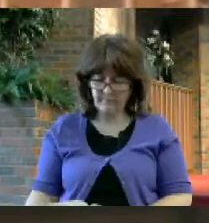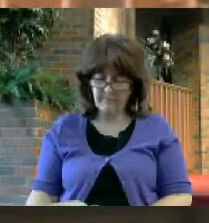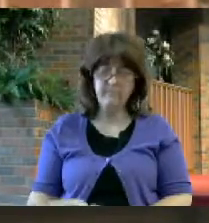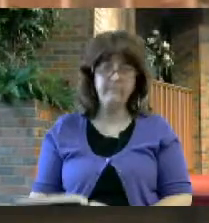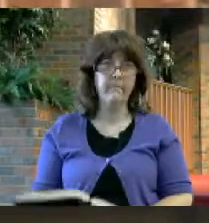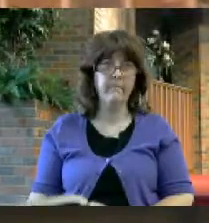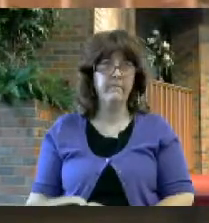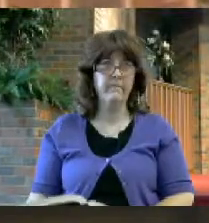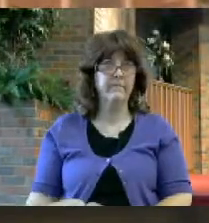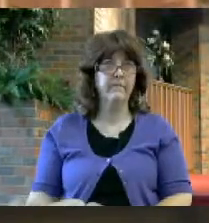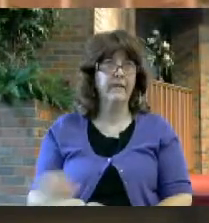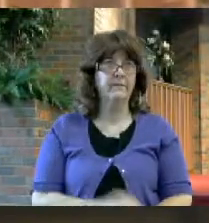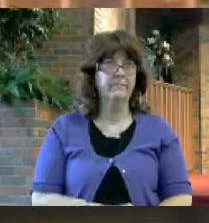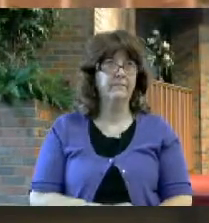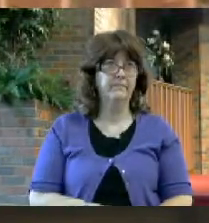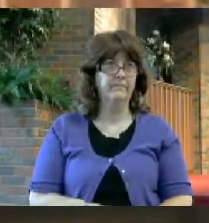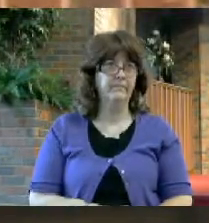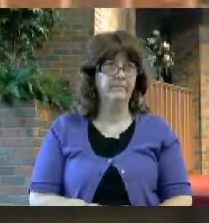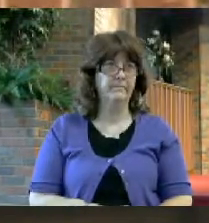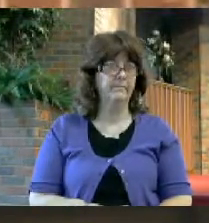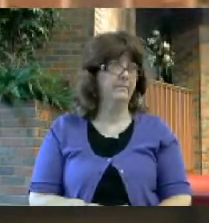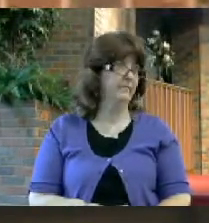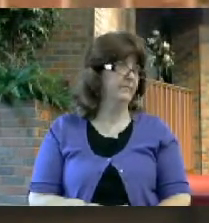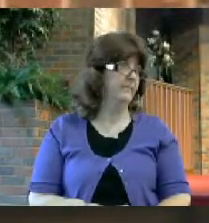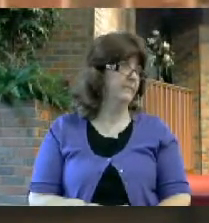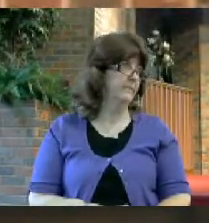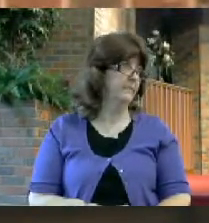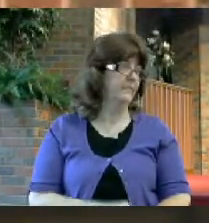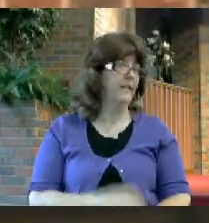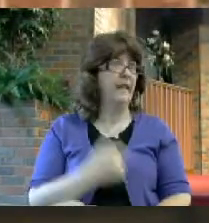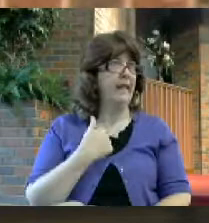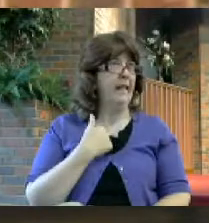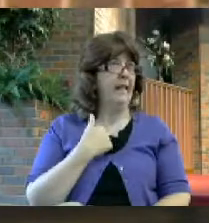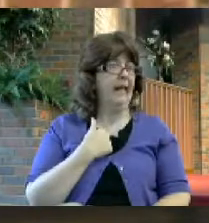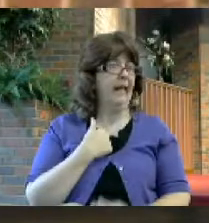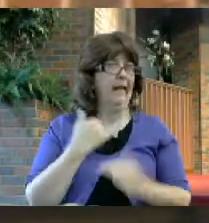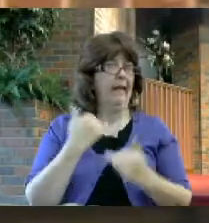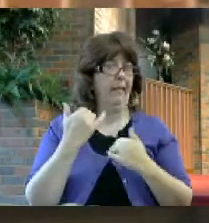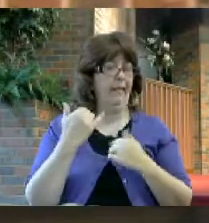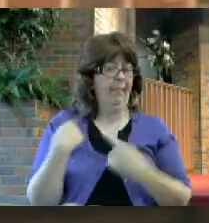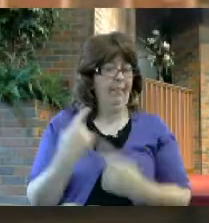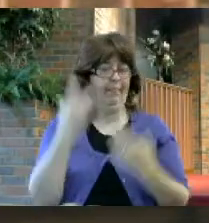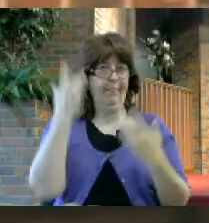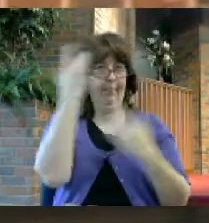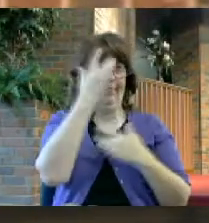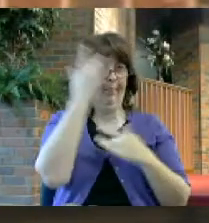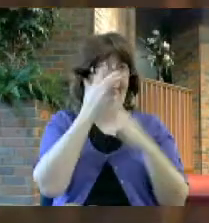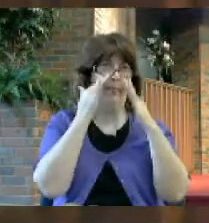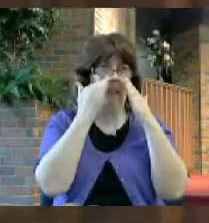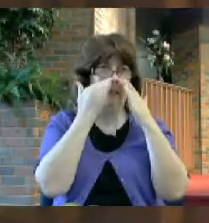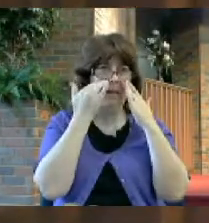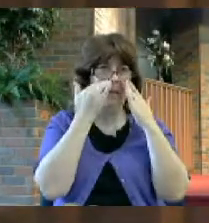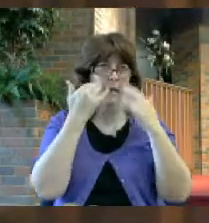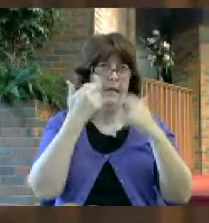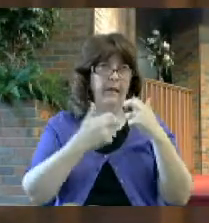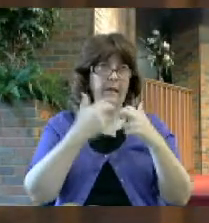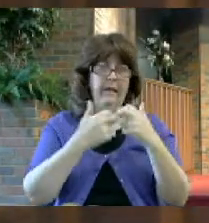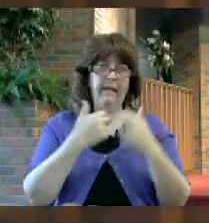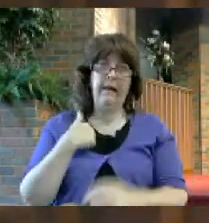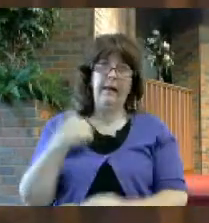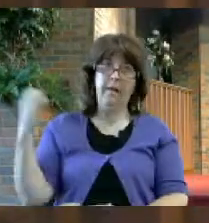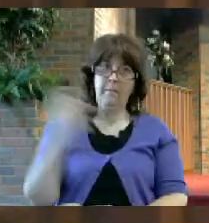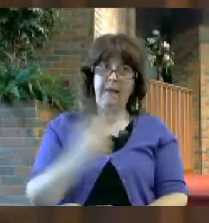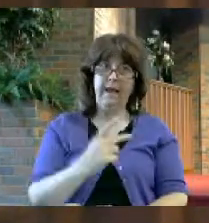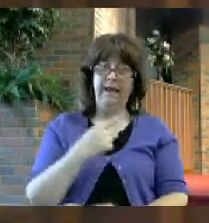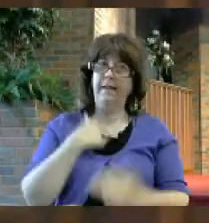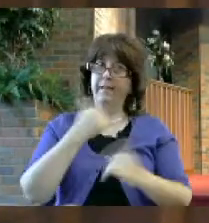680. I'm back today, not full strength, but had some sinus and other ailments. So anyway, I'm still on medication, so